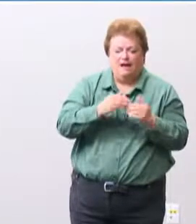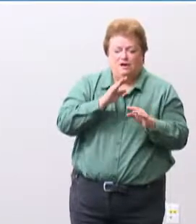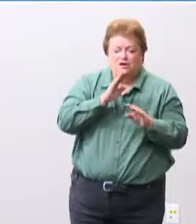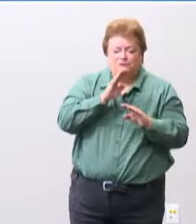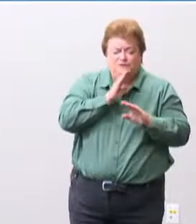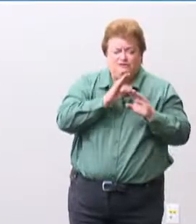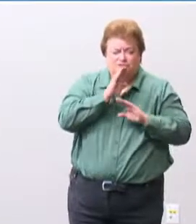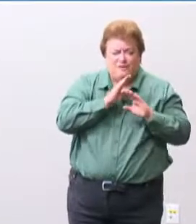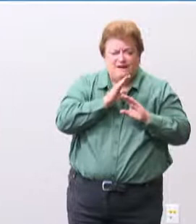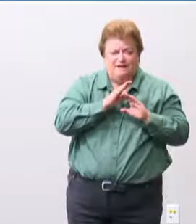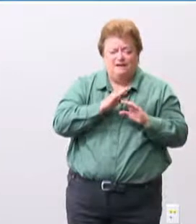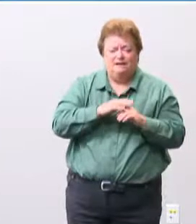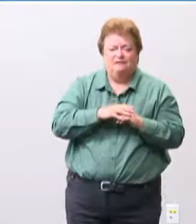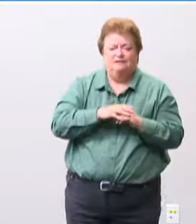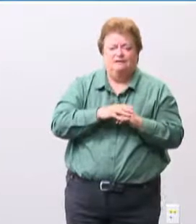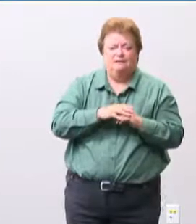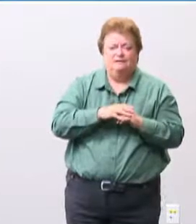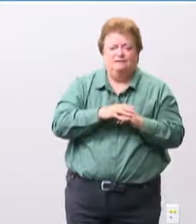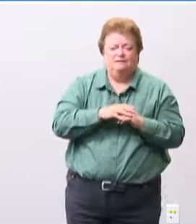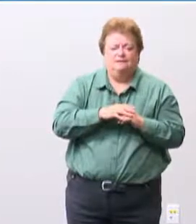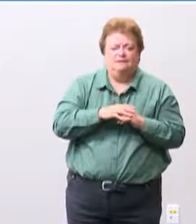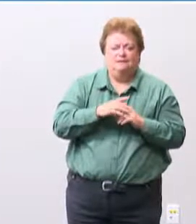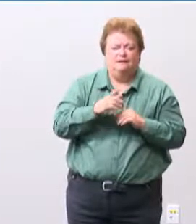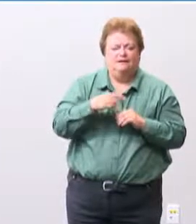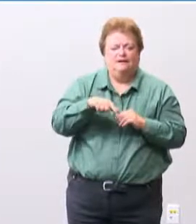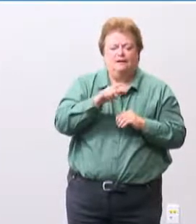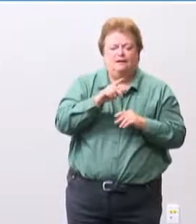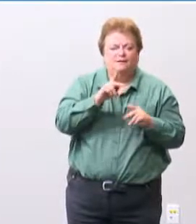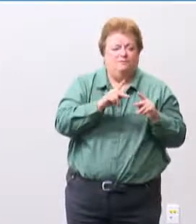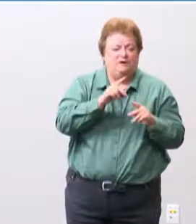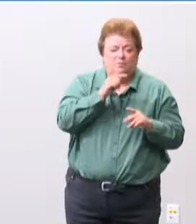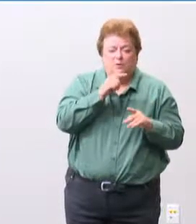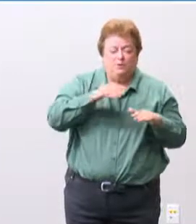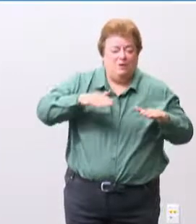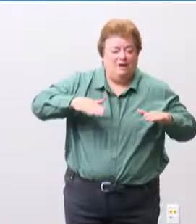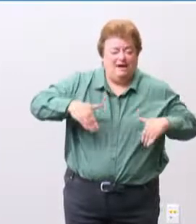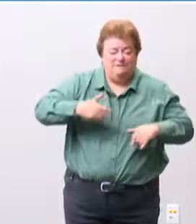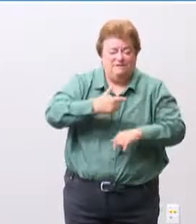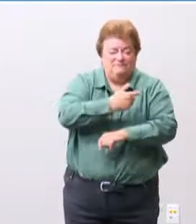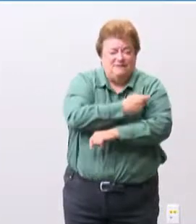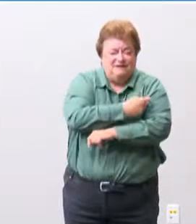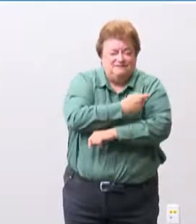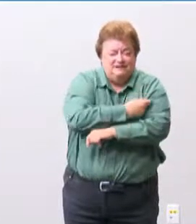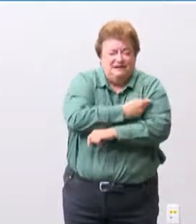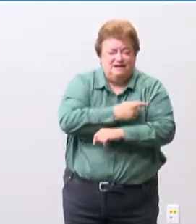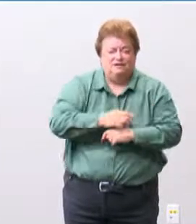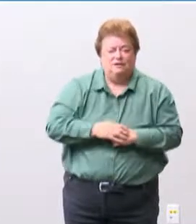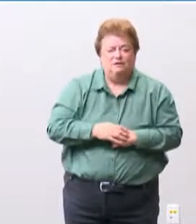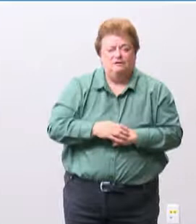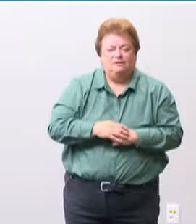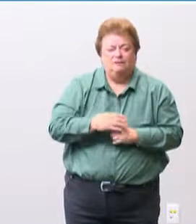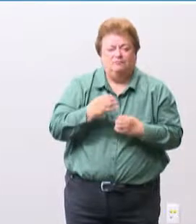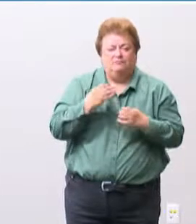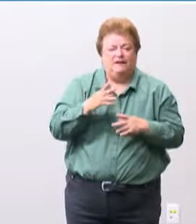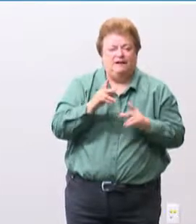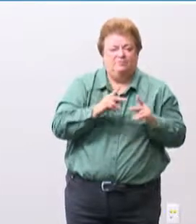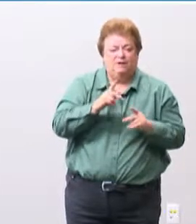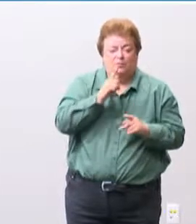the ICUs, many of whom are unvaccinated, many of whom I'm even told